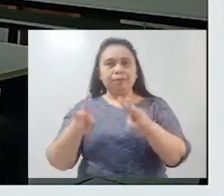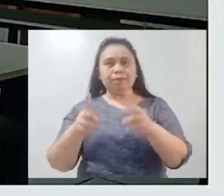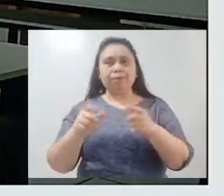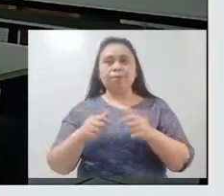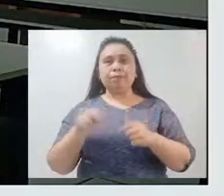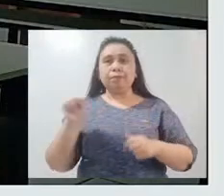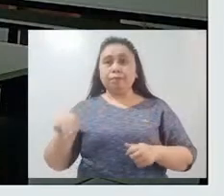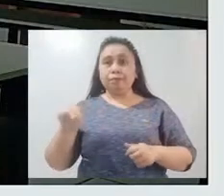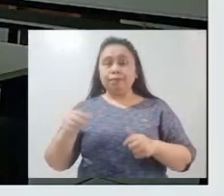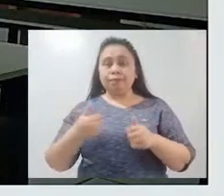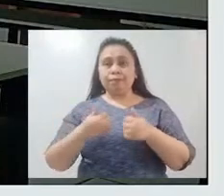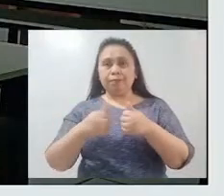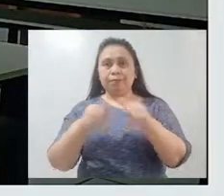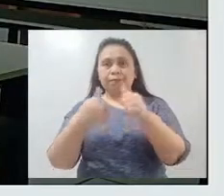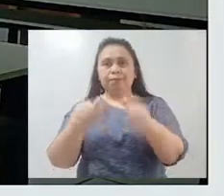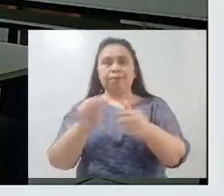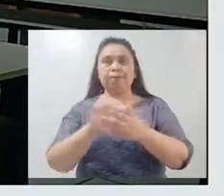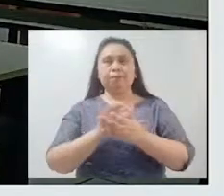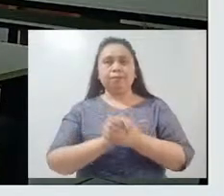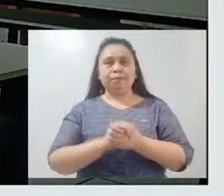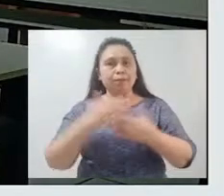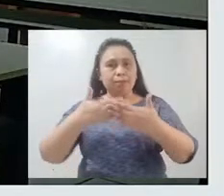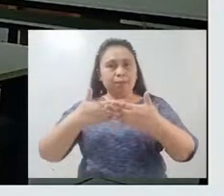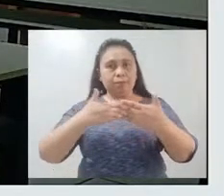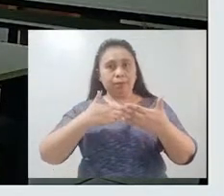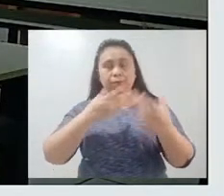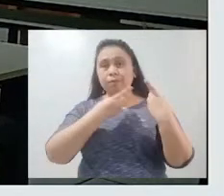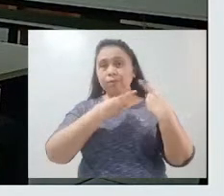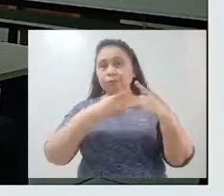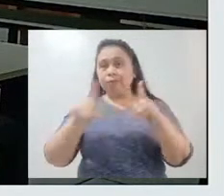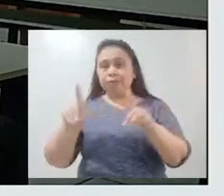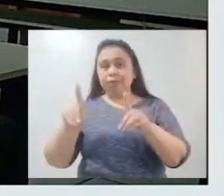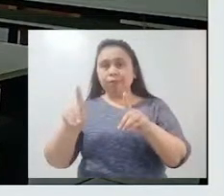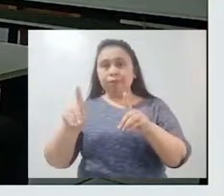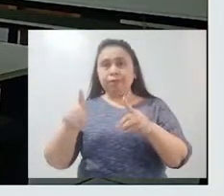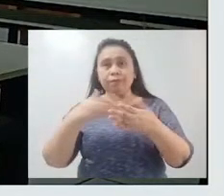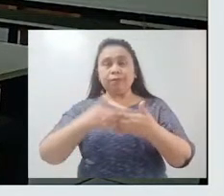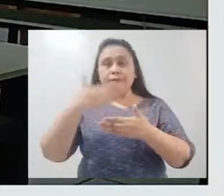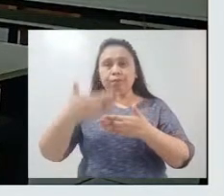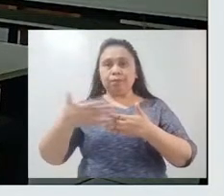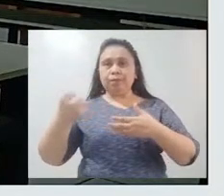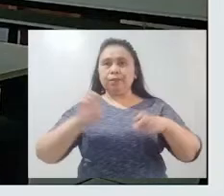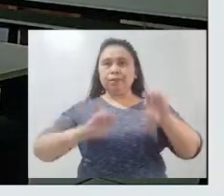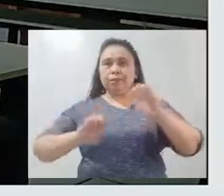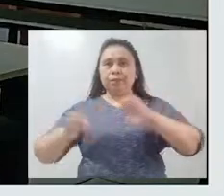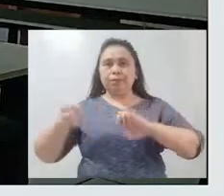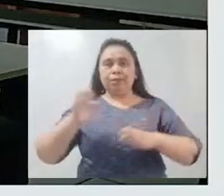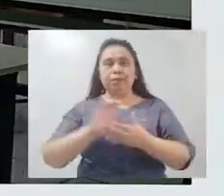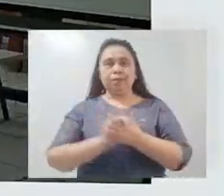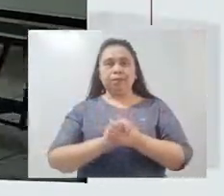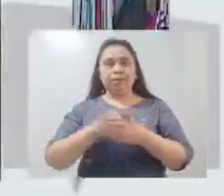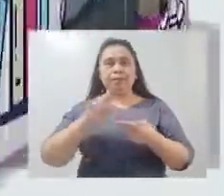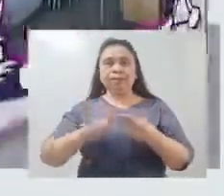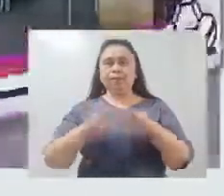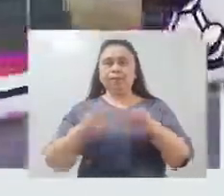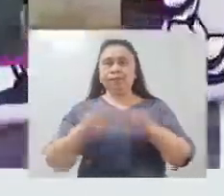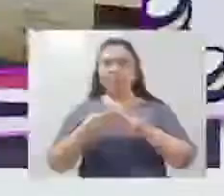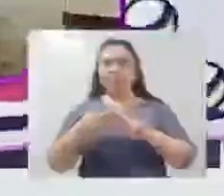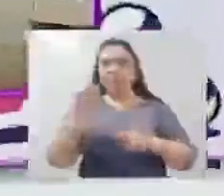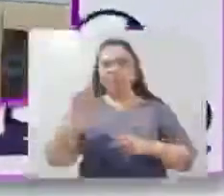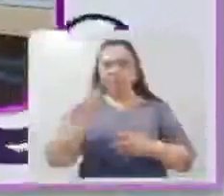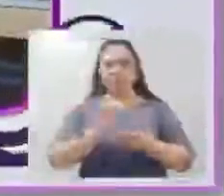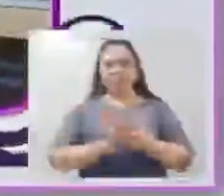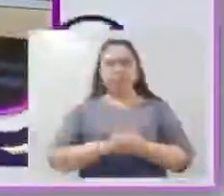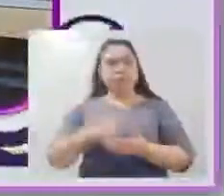take note of these things before, during, and after an experiment. Number